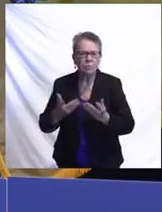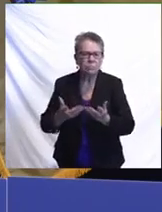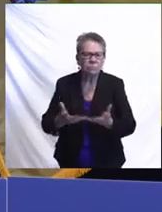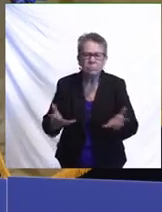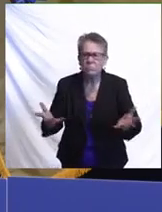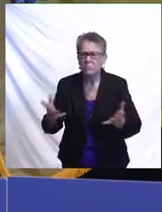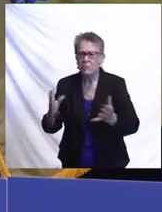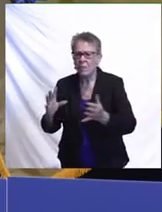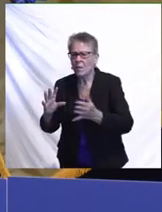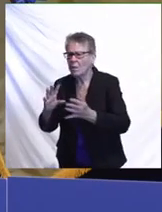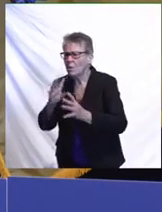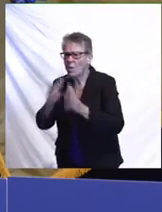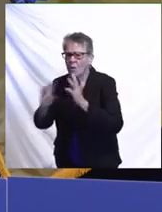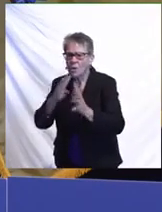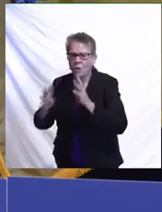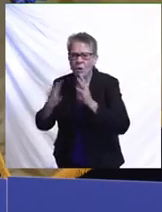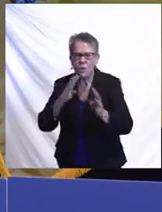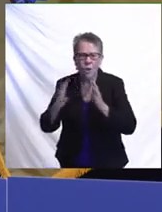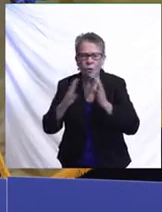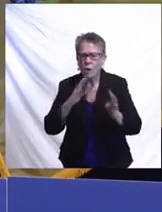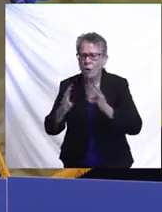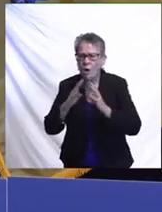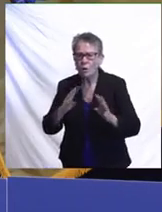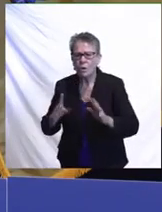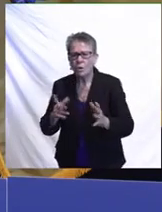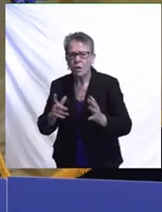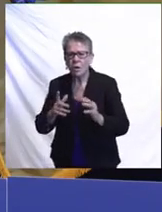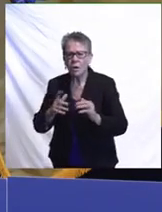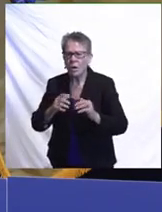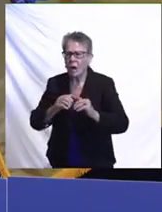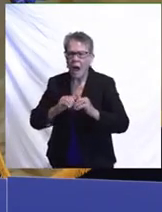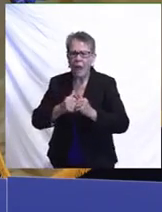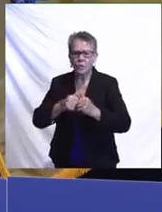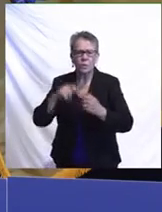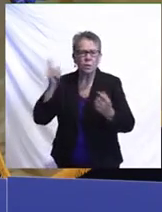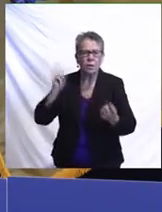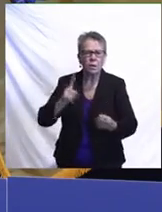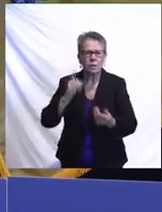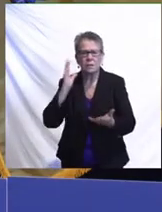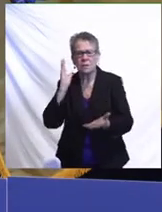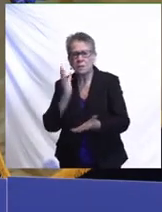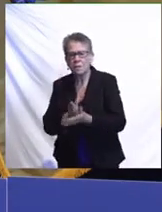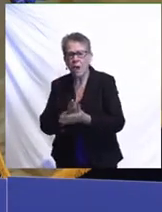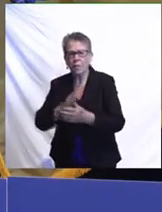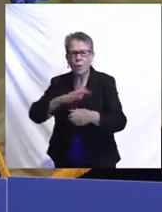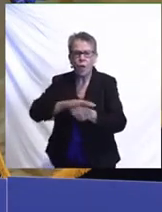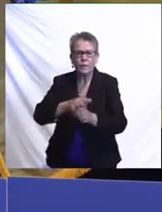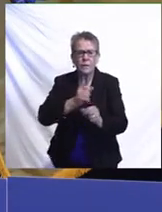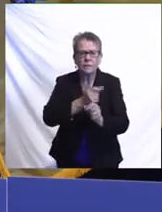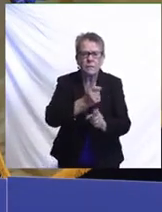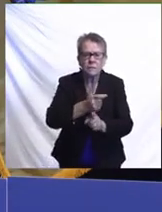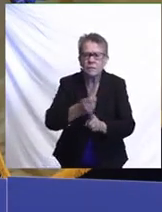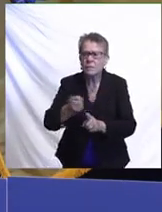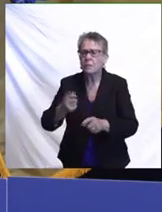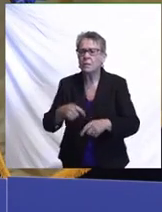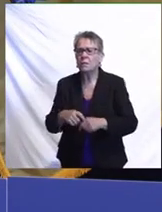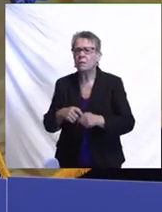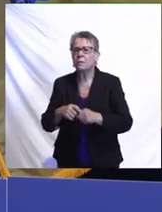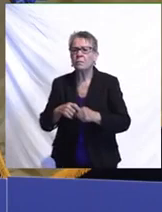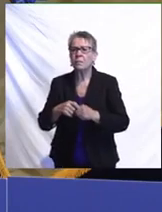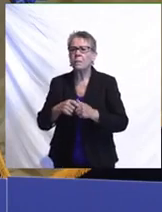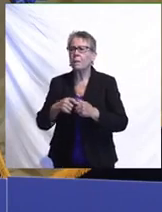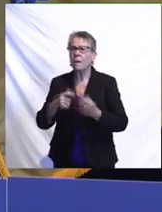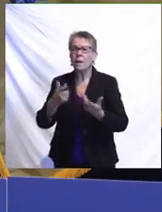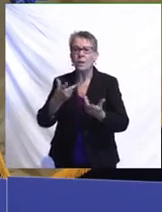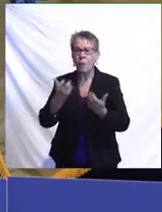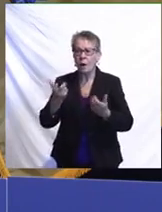mutations and the emergence of more variants is to get vaccinated and to minimize, the potential mixing that happens